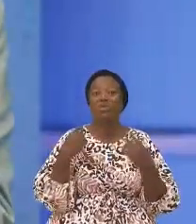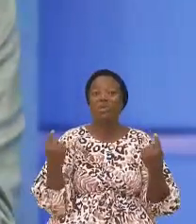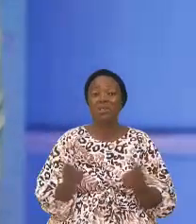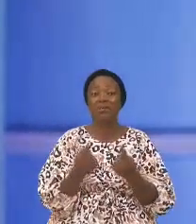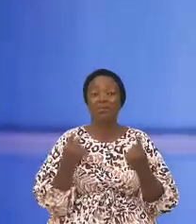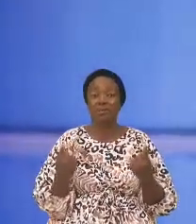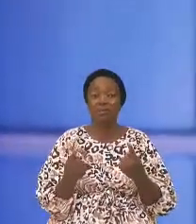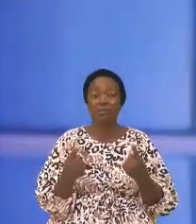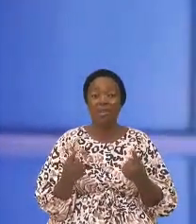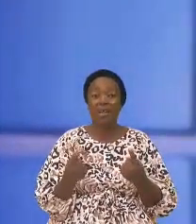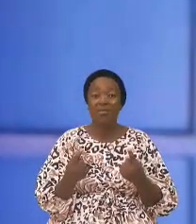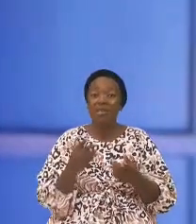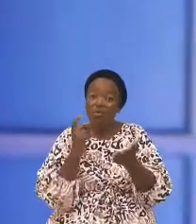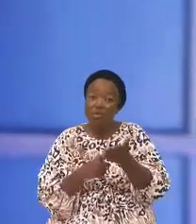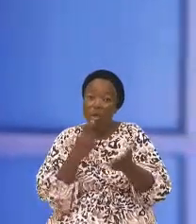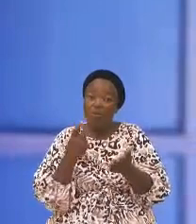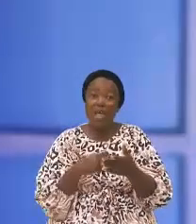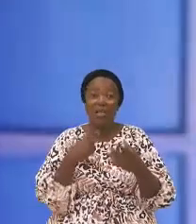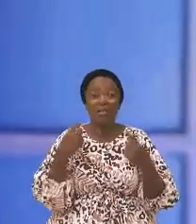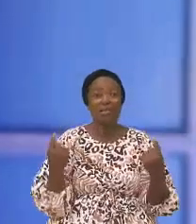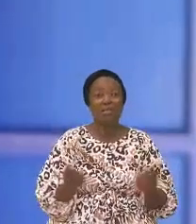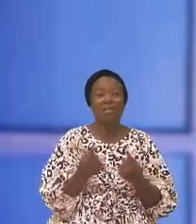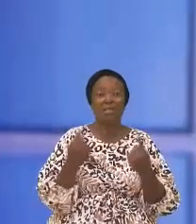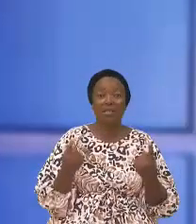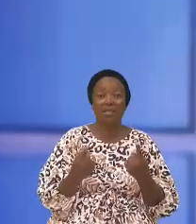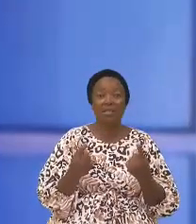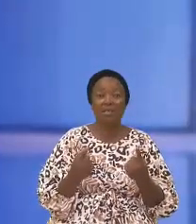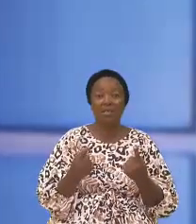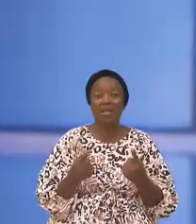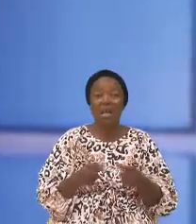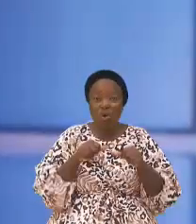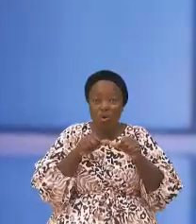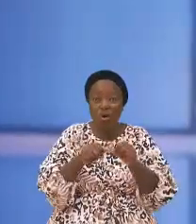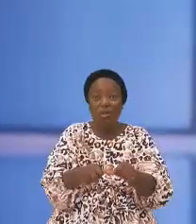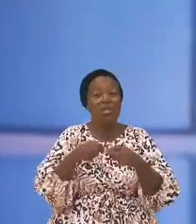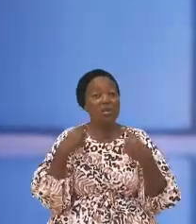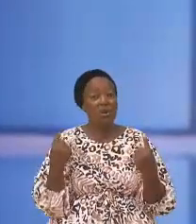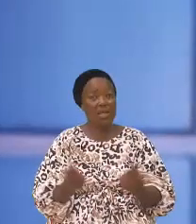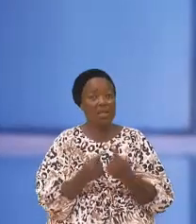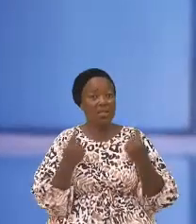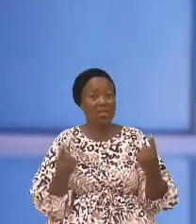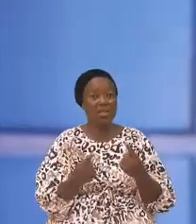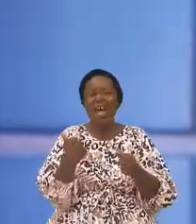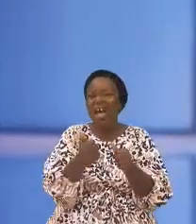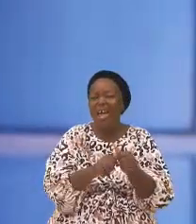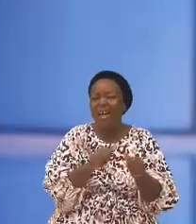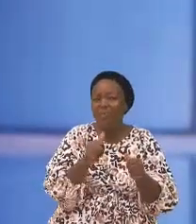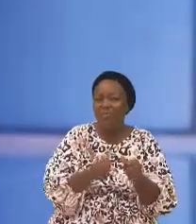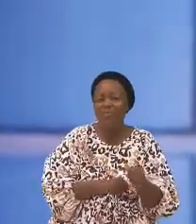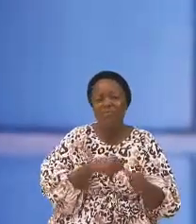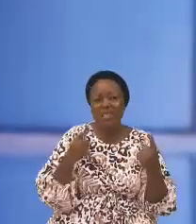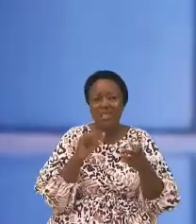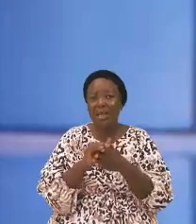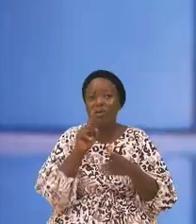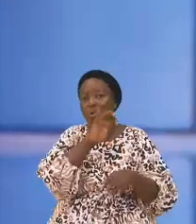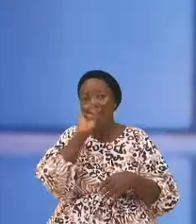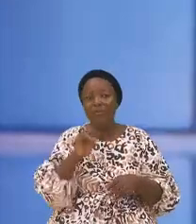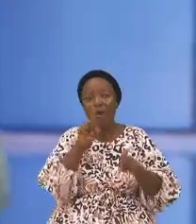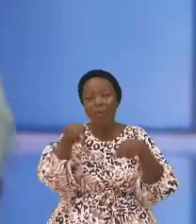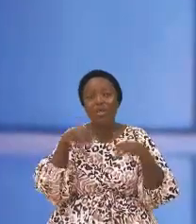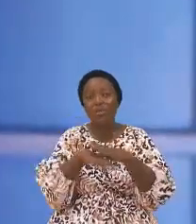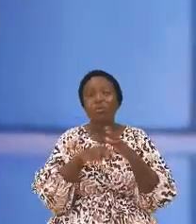secret sin, open sin, occasional sin, habitual